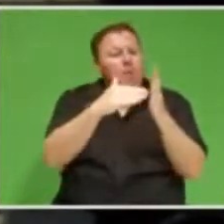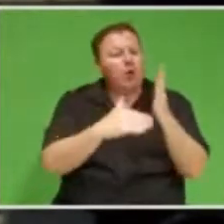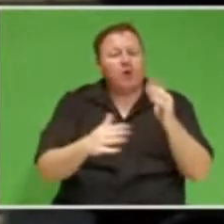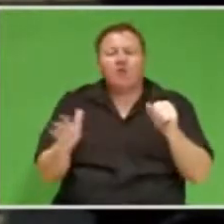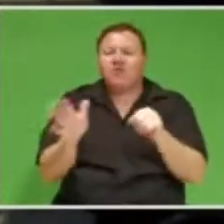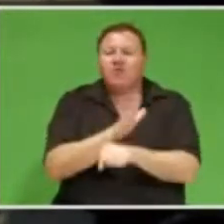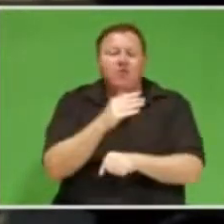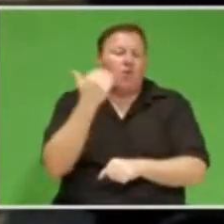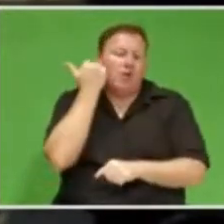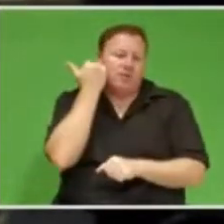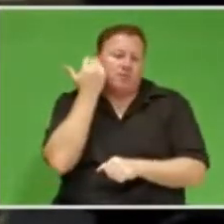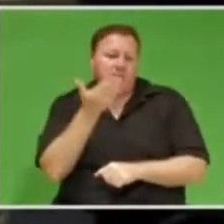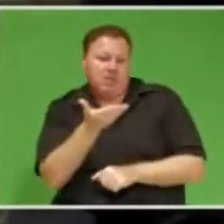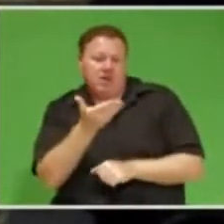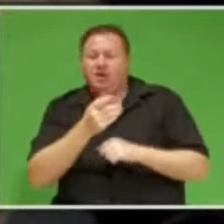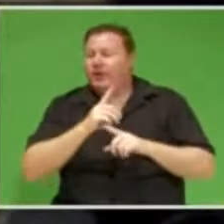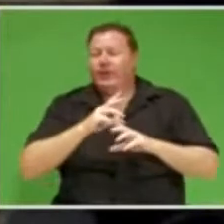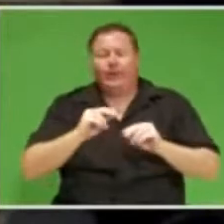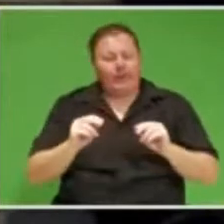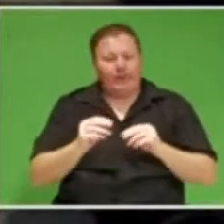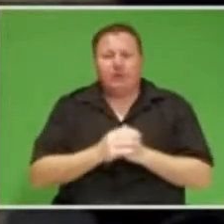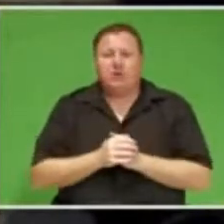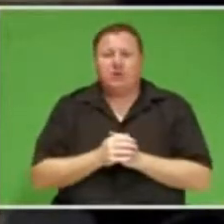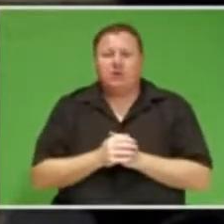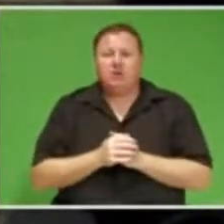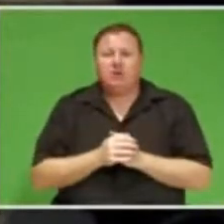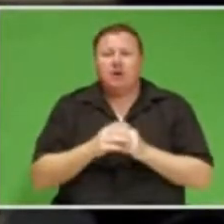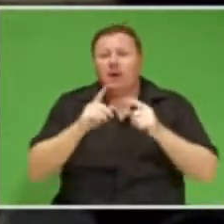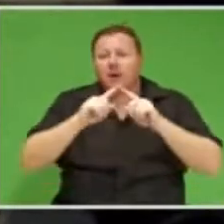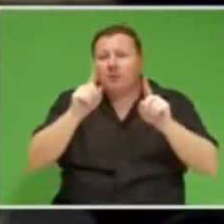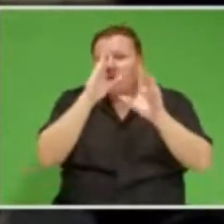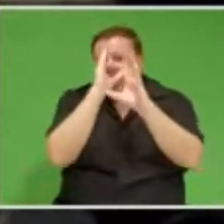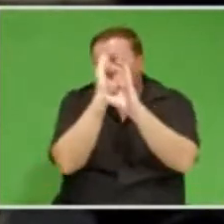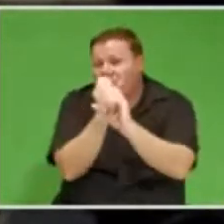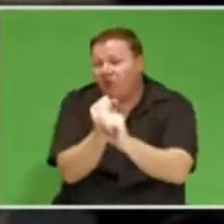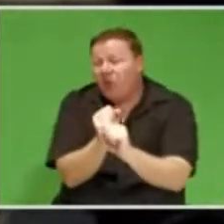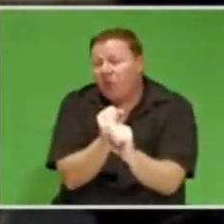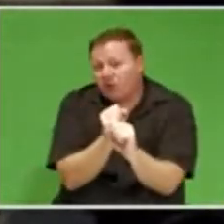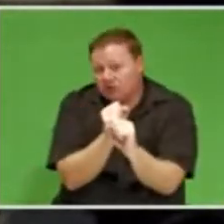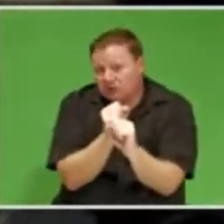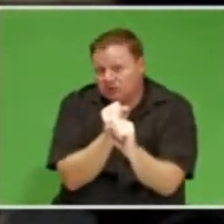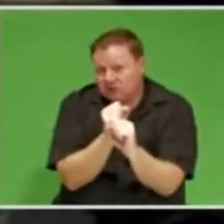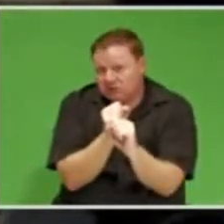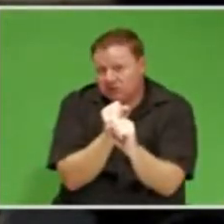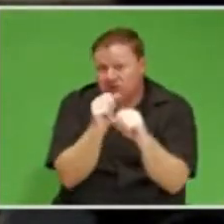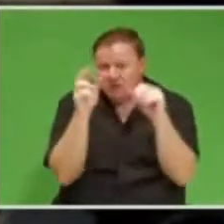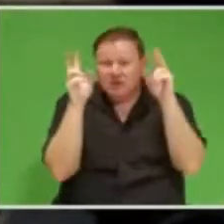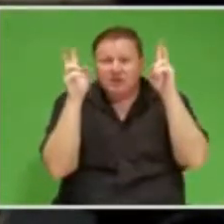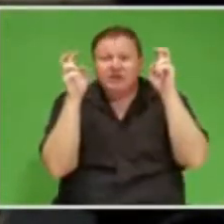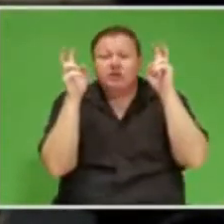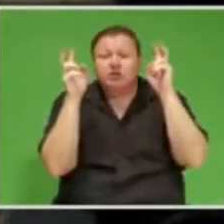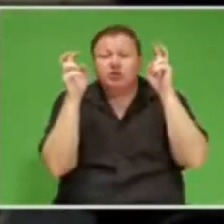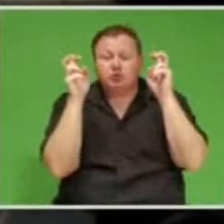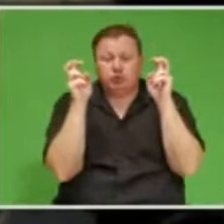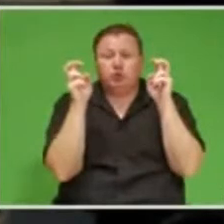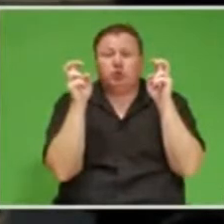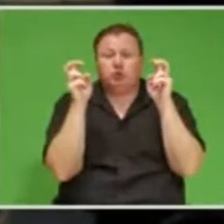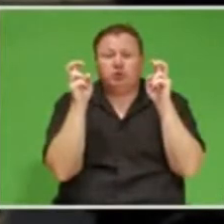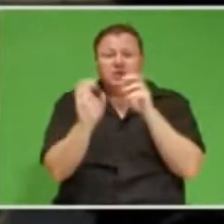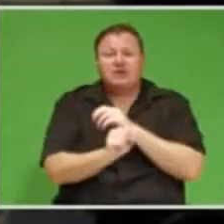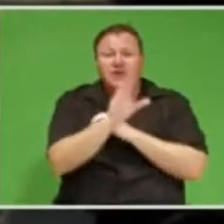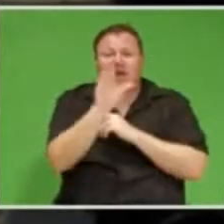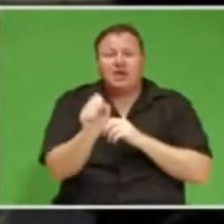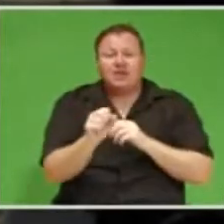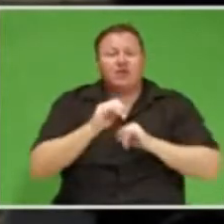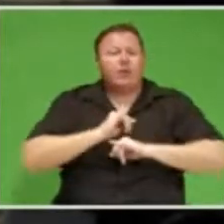government. Rather, we are concentrating on those issues that concern South